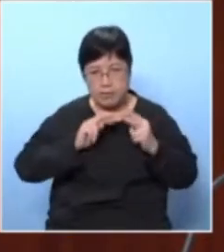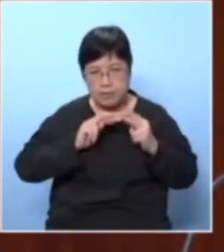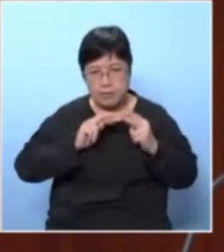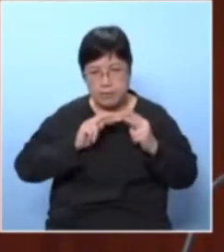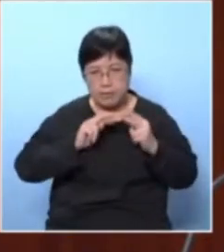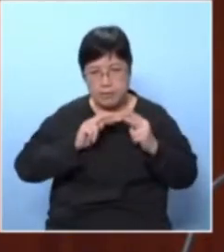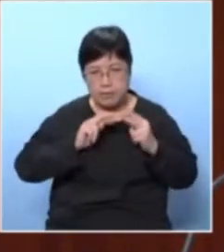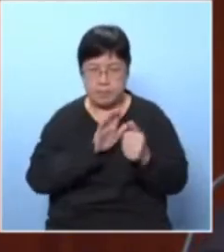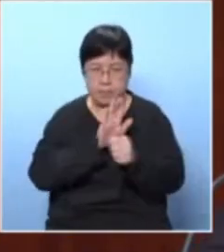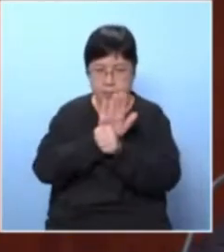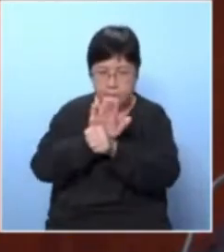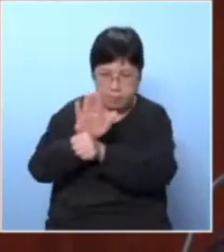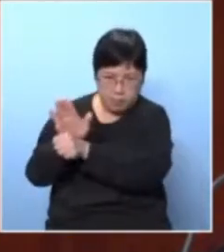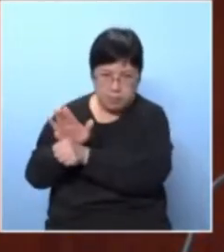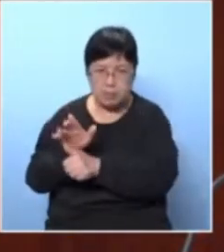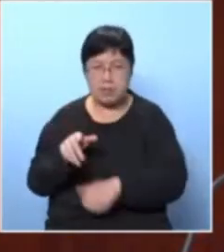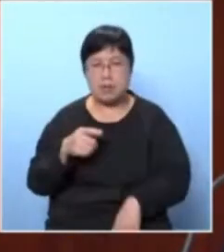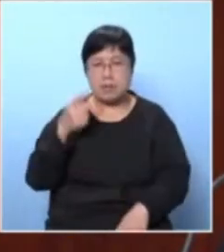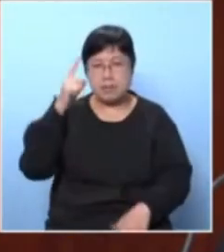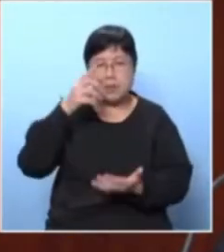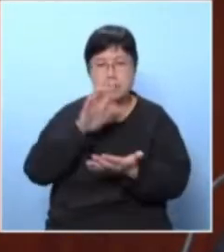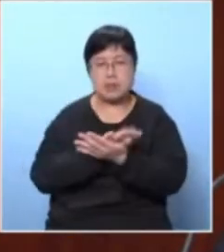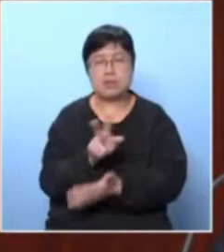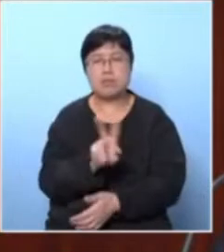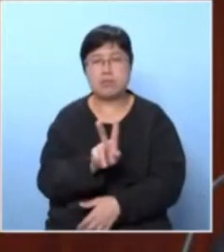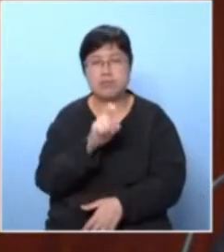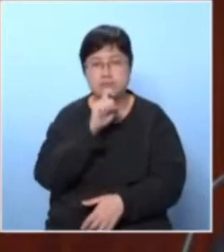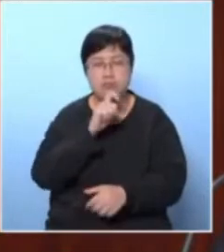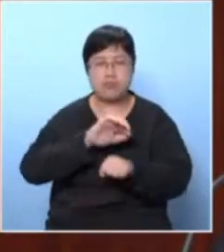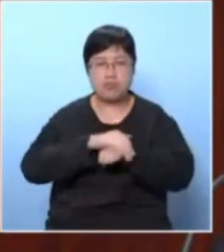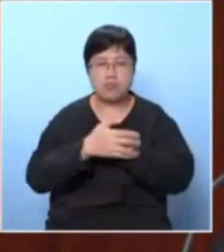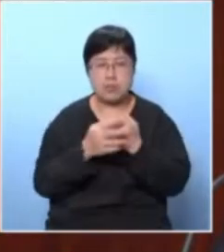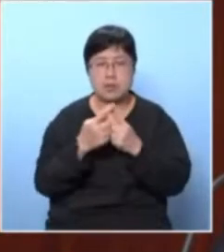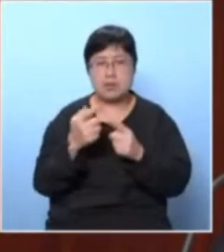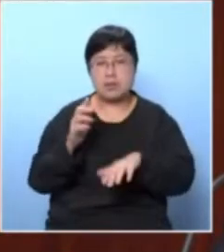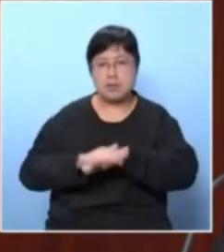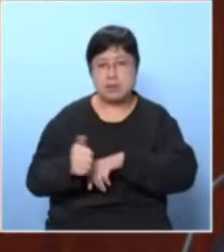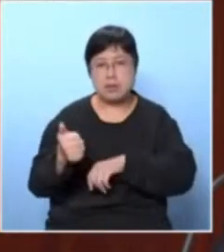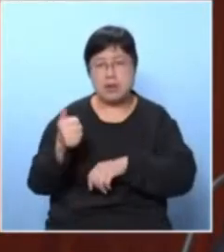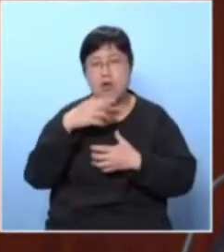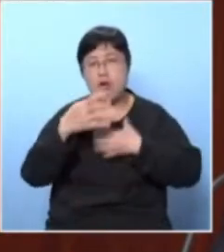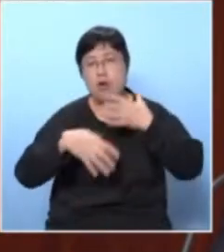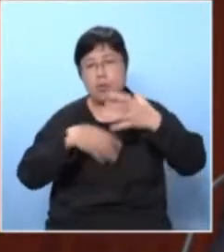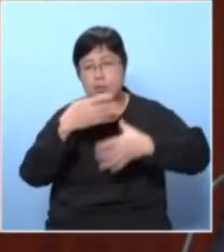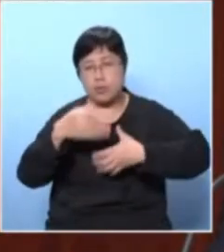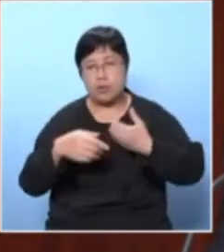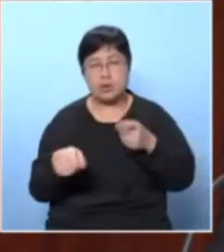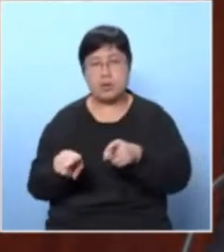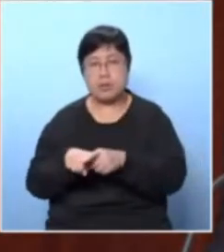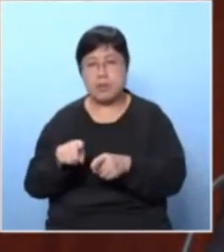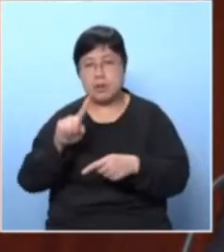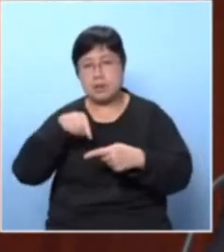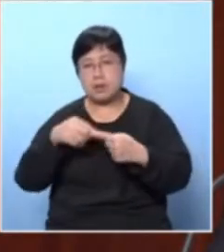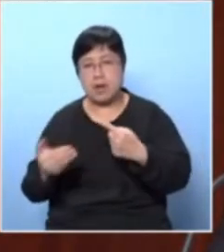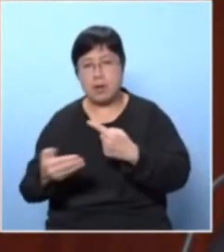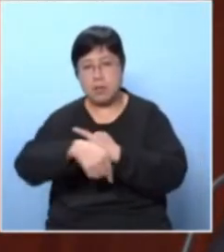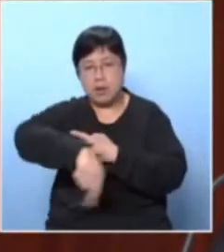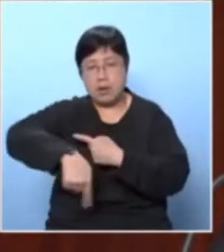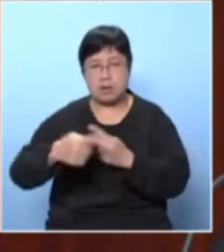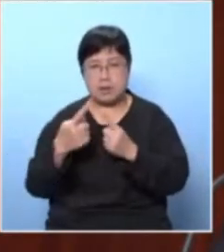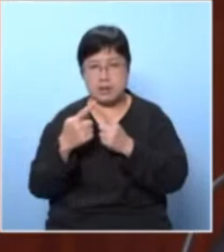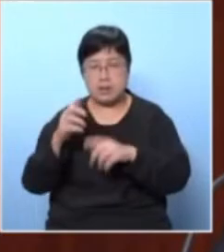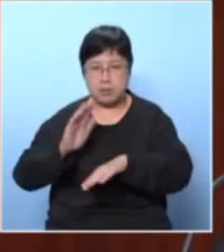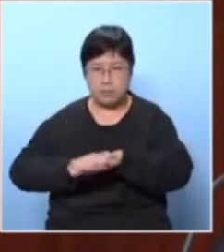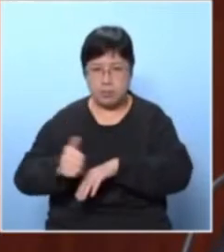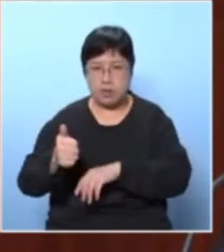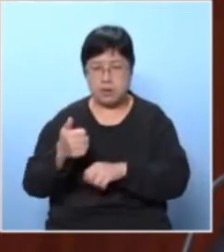we will organize a global talent summit come Guangdong, Hong Kong, Macau, Greater Bay Area high-quality